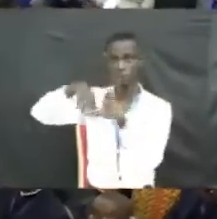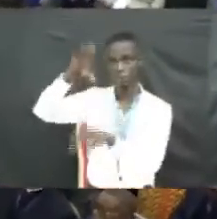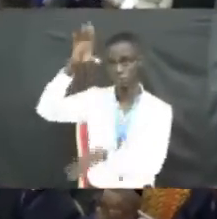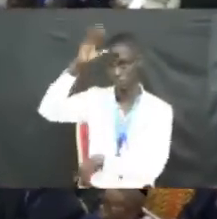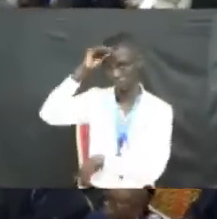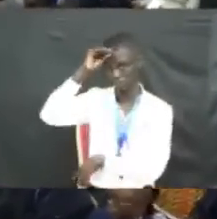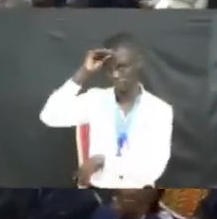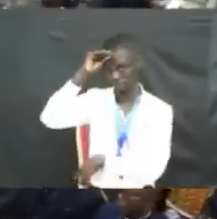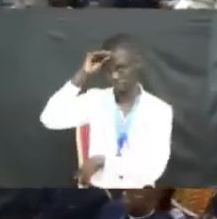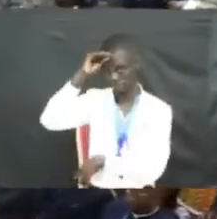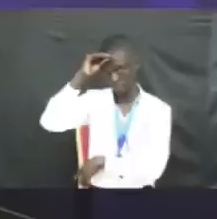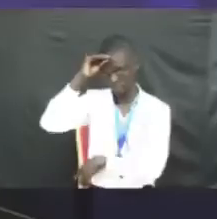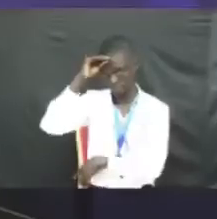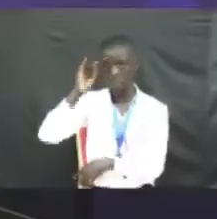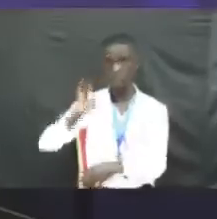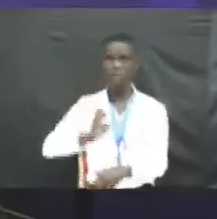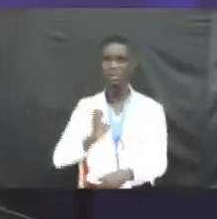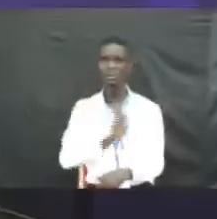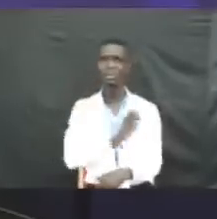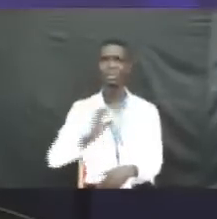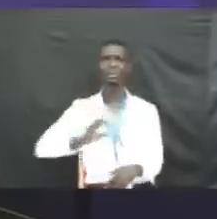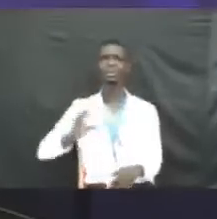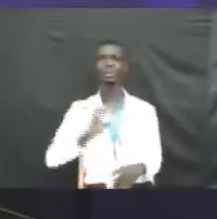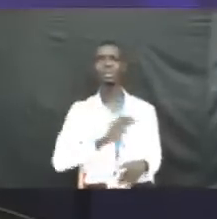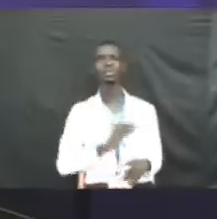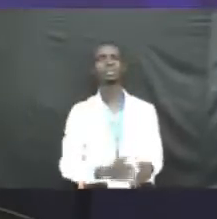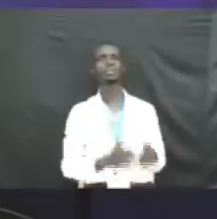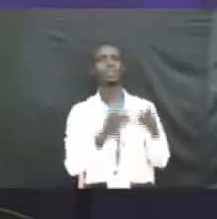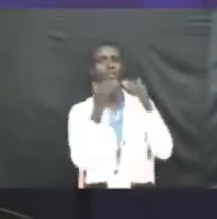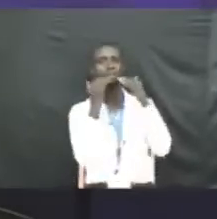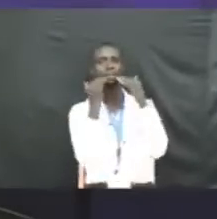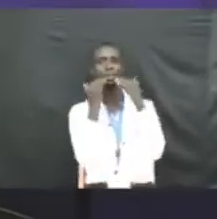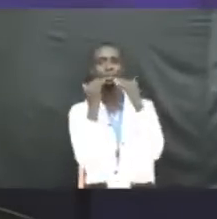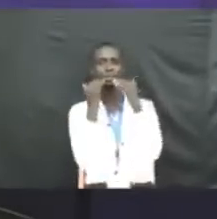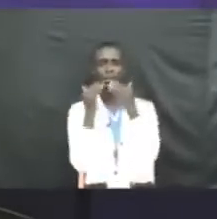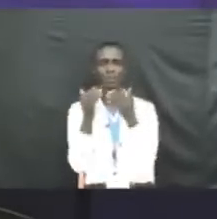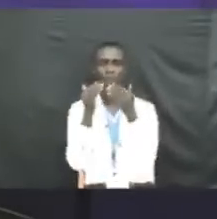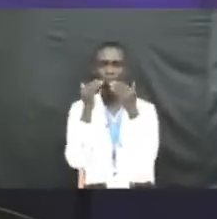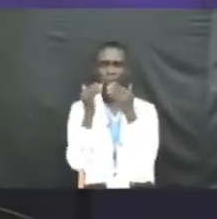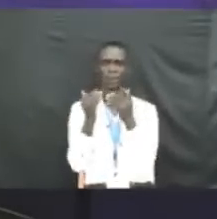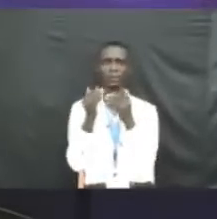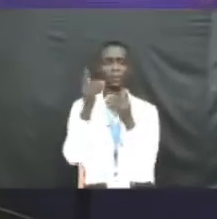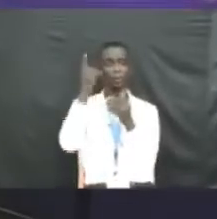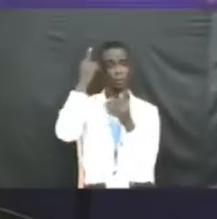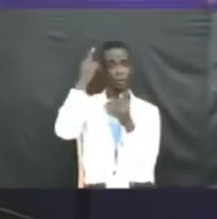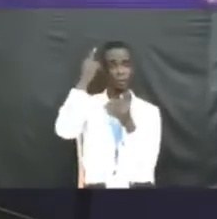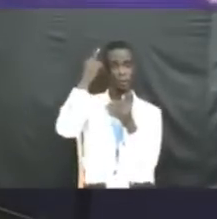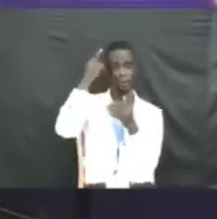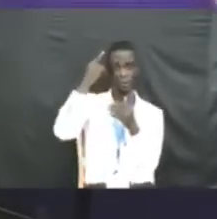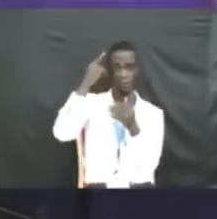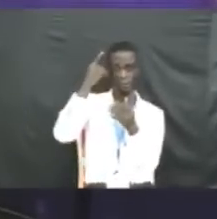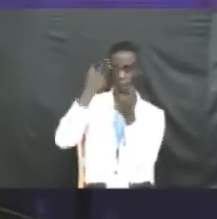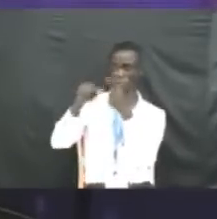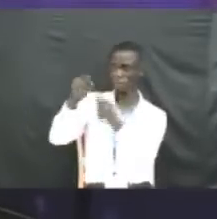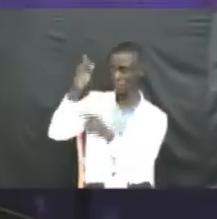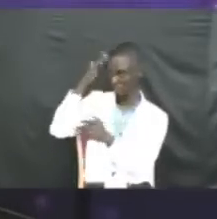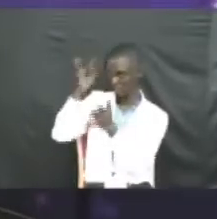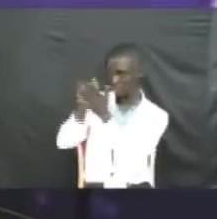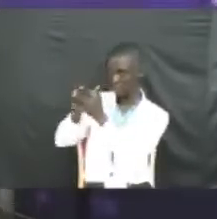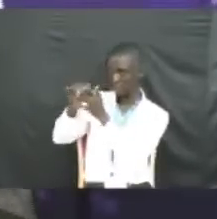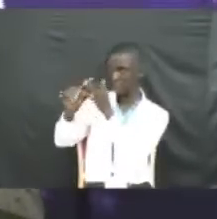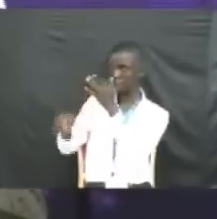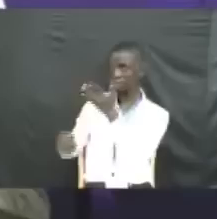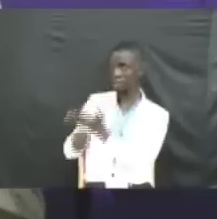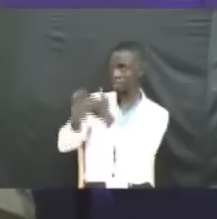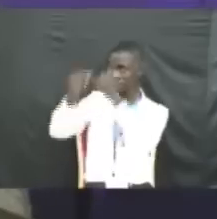executive council of the church of Pentecost want to say a big thank you to you for the anadanas. We know your time is very tight. We know it